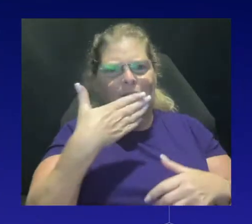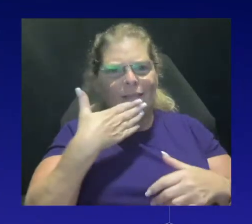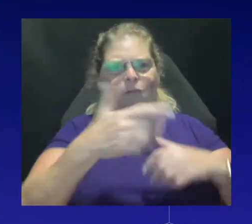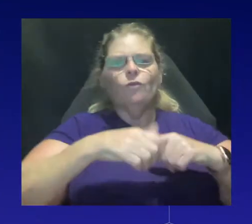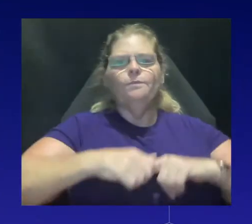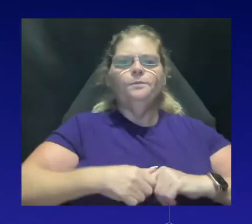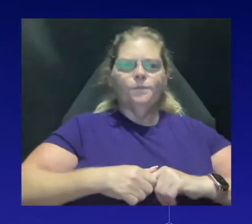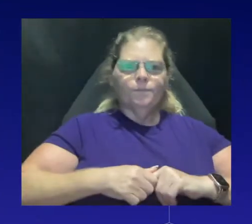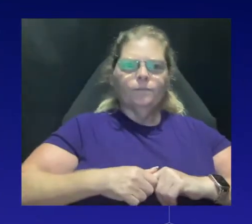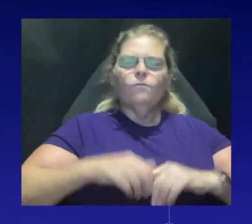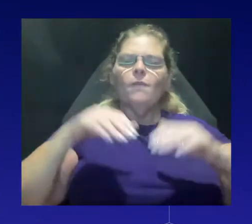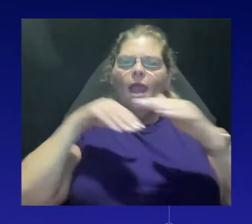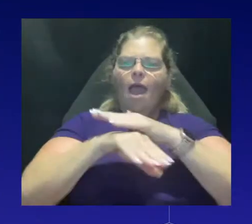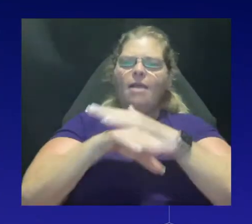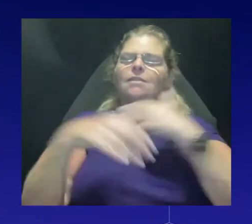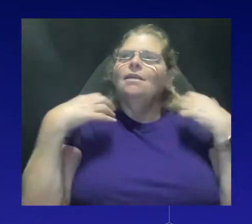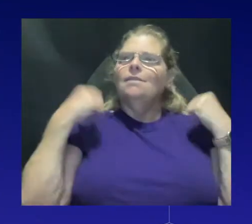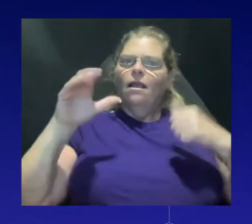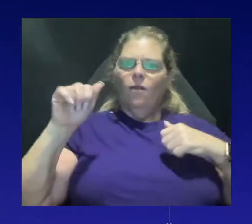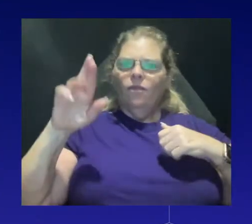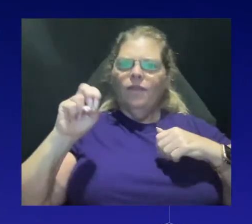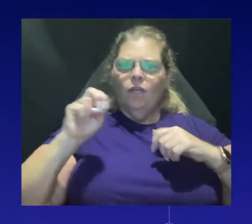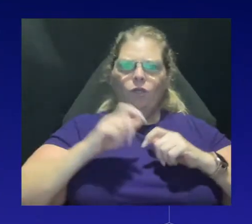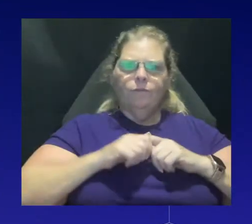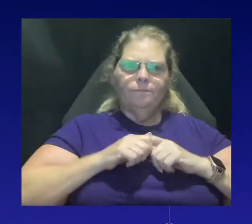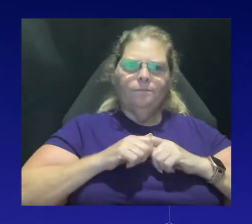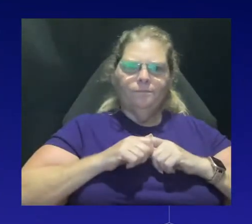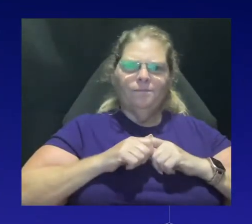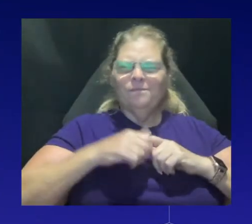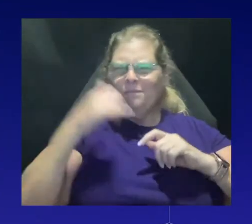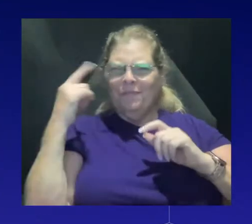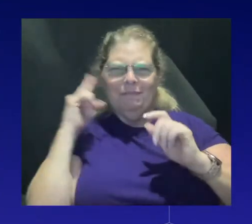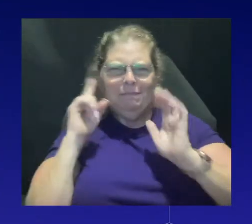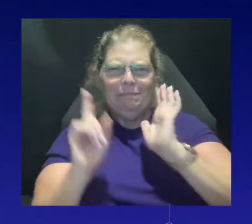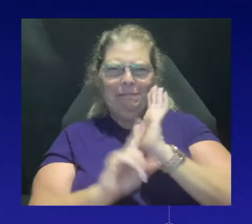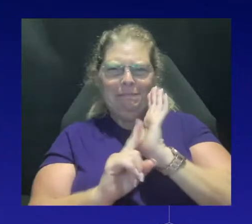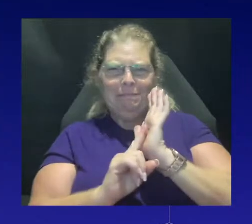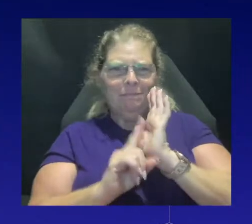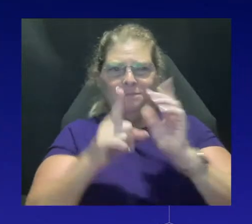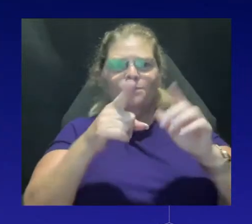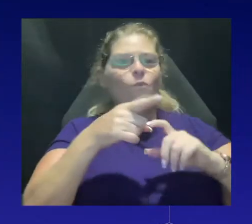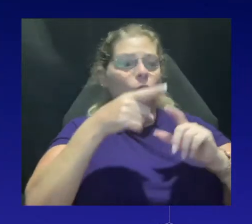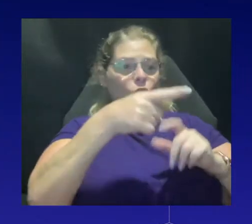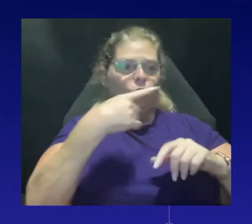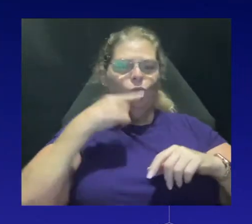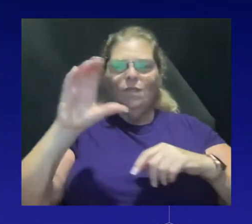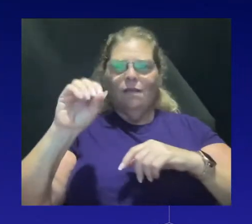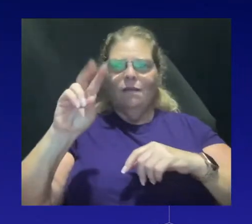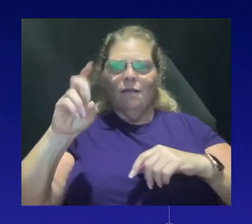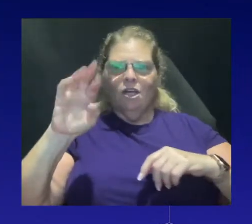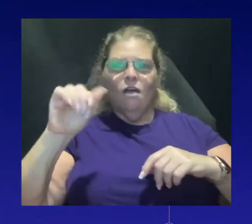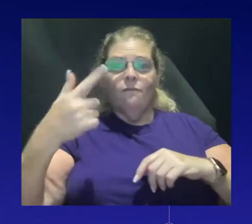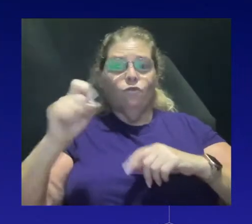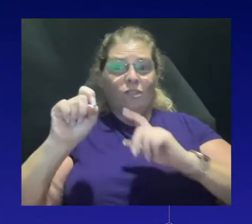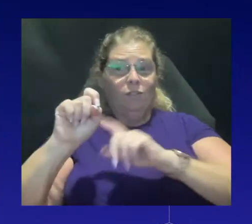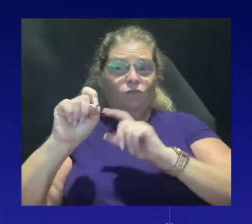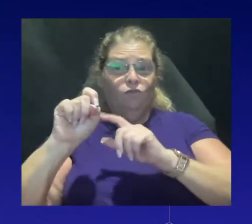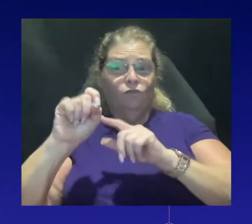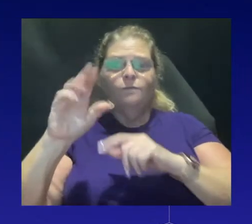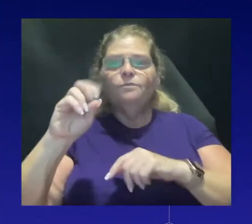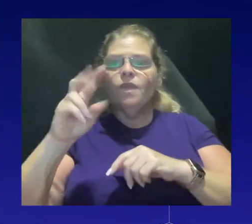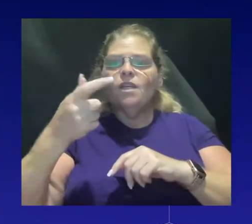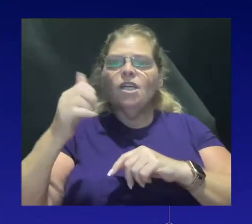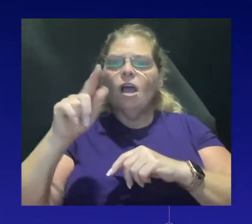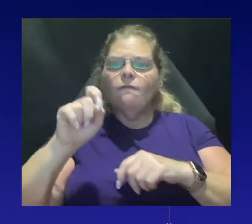Access to healthcare, I'll take that in two parts. First is coverage, and you said it. Coverage is necessary but not